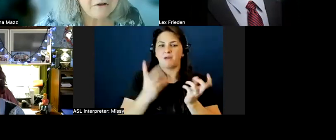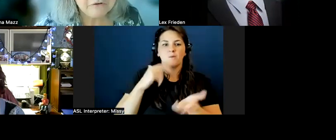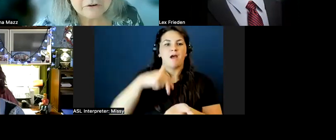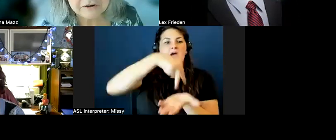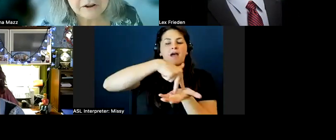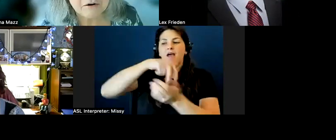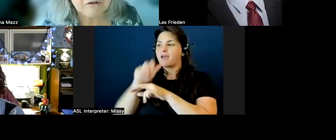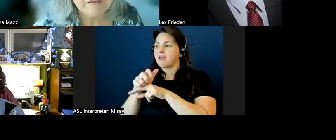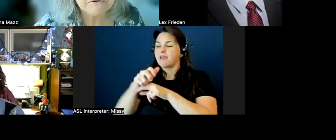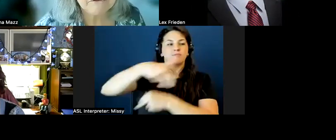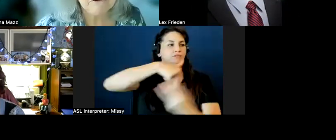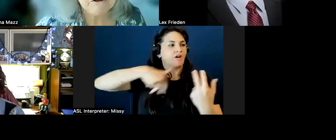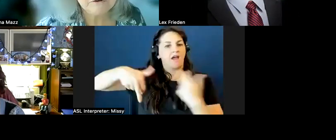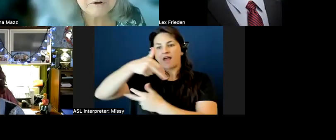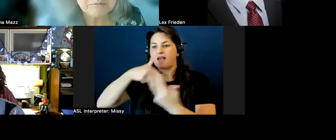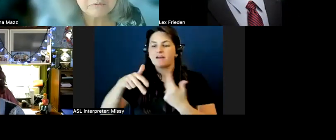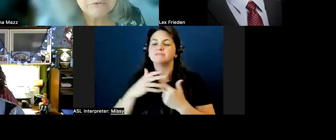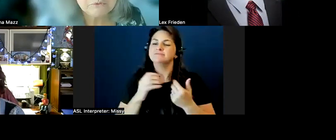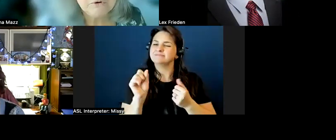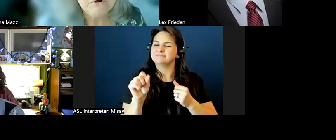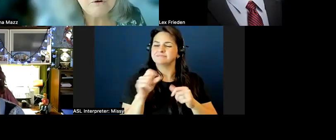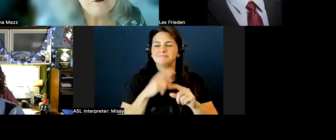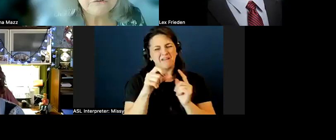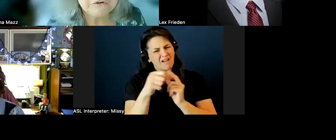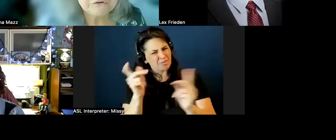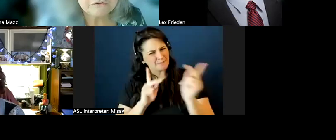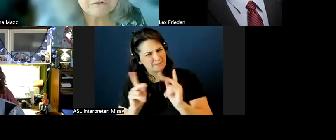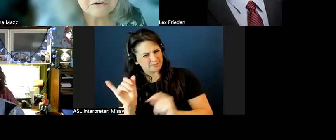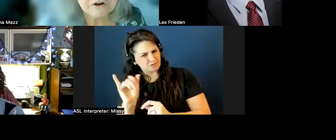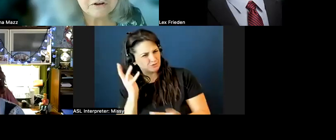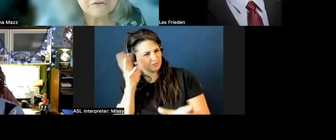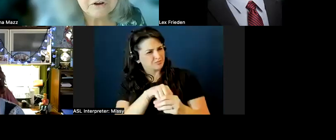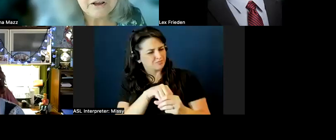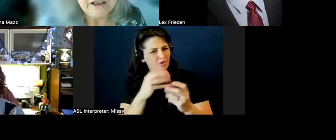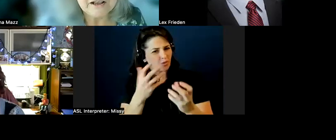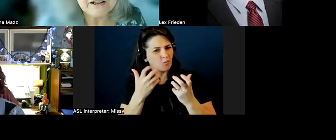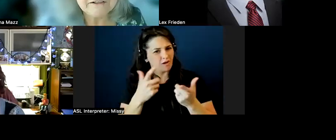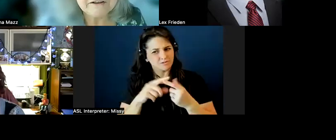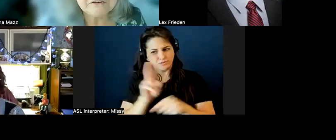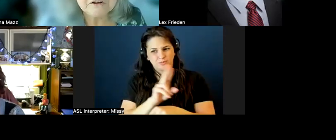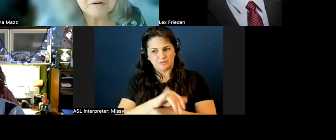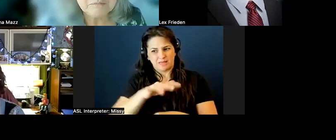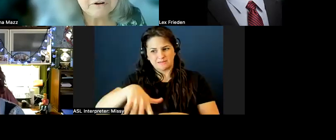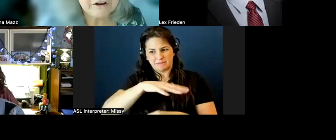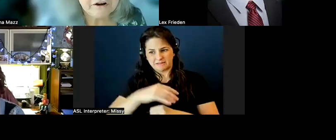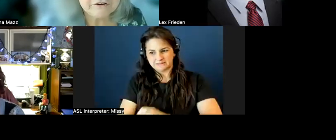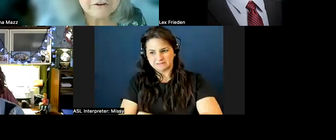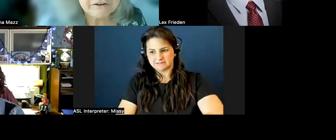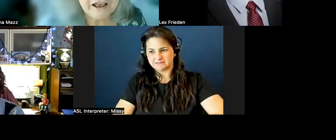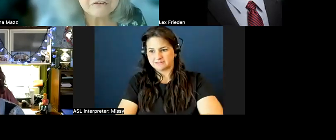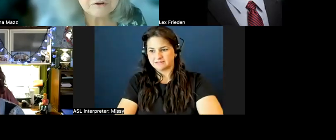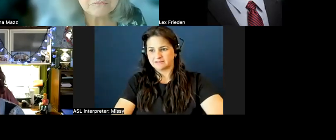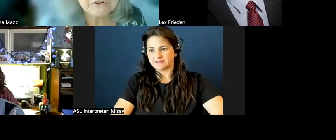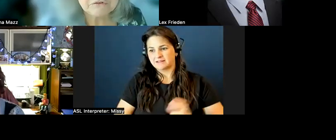and move around and all that, but there are other people too who want to use the restaurants. And I think it's incumbent on